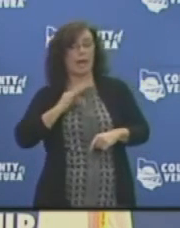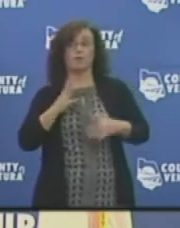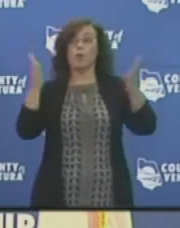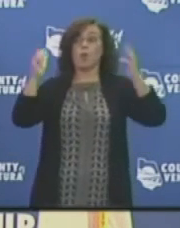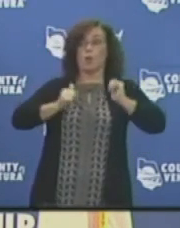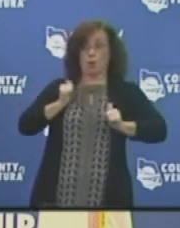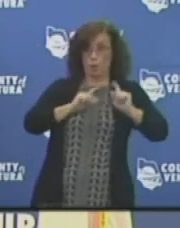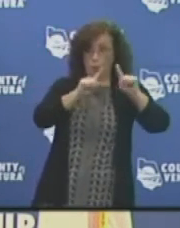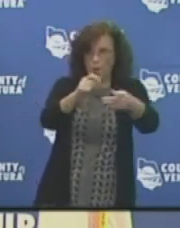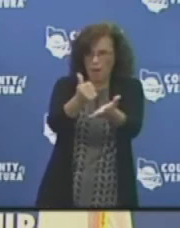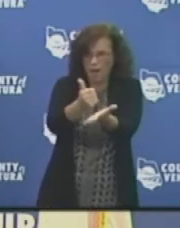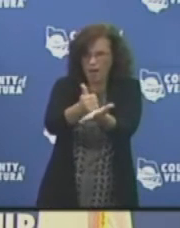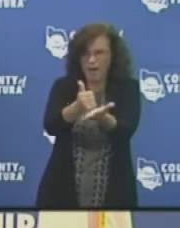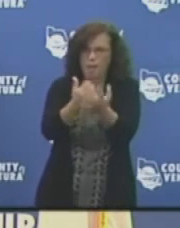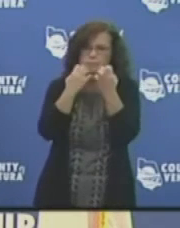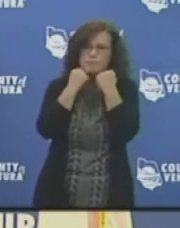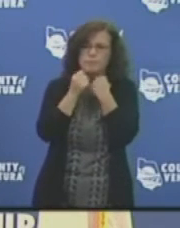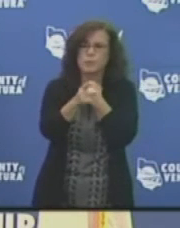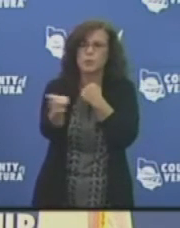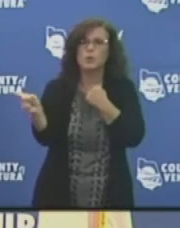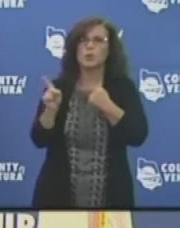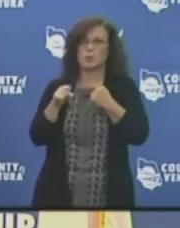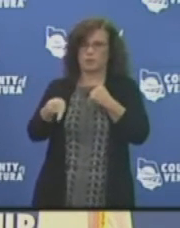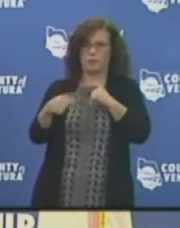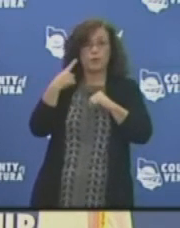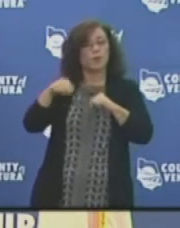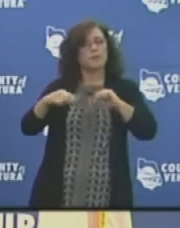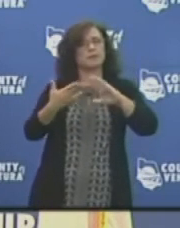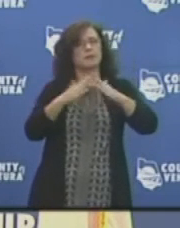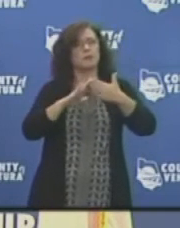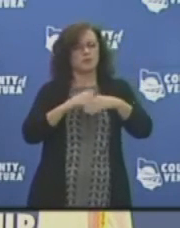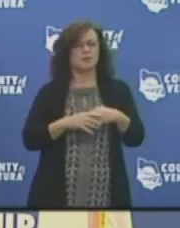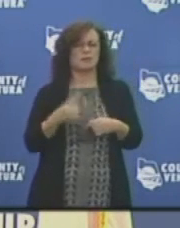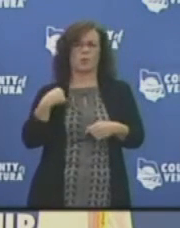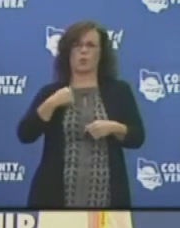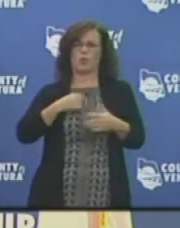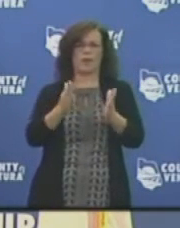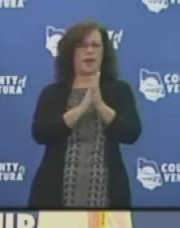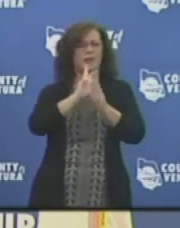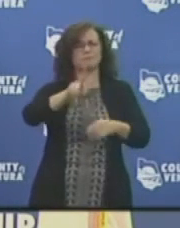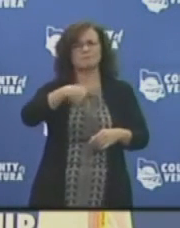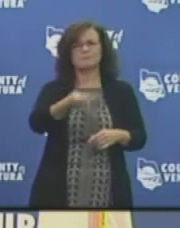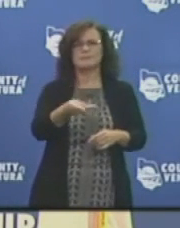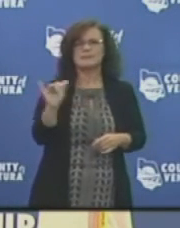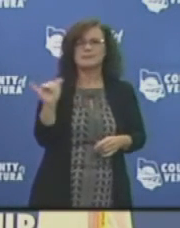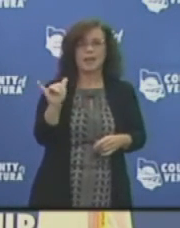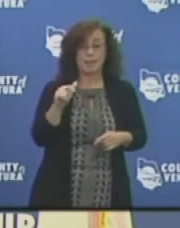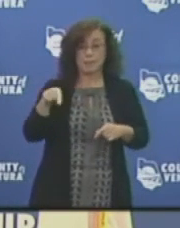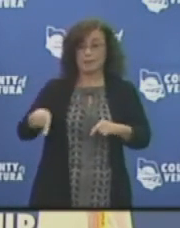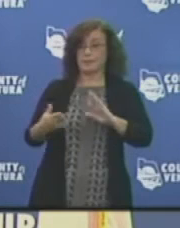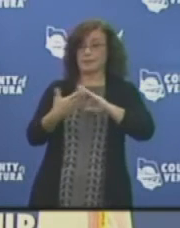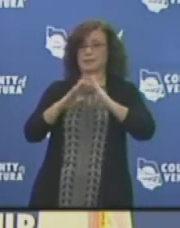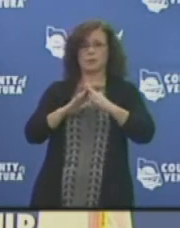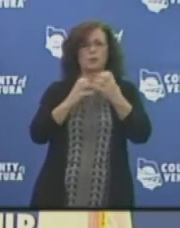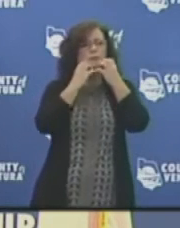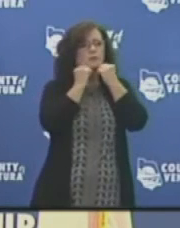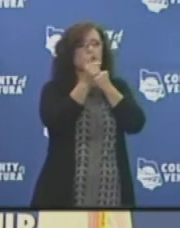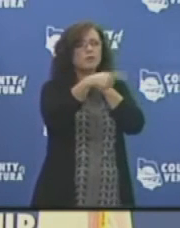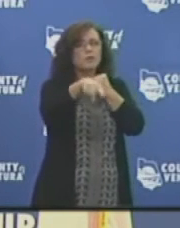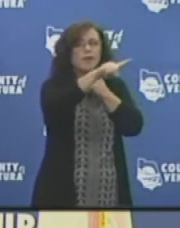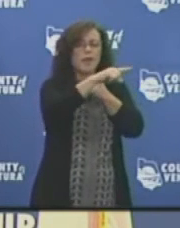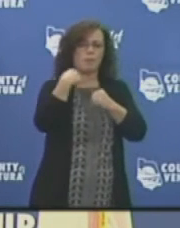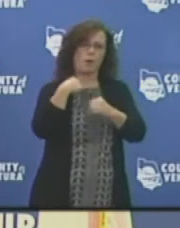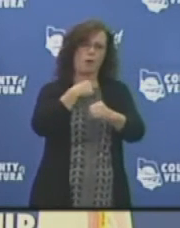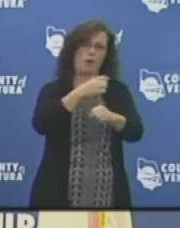the patients of our community. And we would just ask that in exchange, the community takes